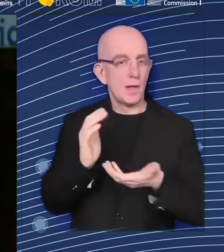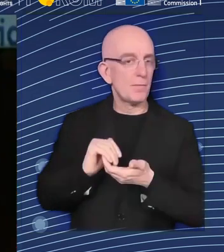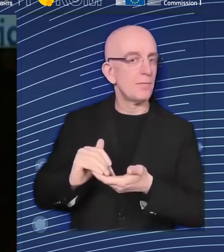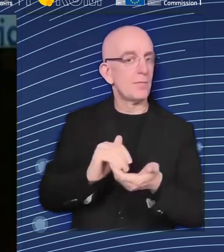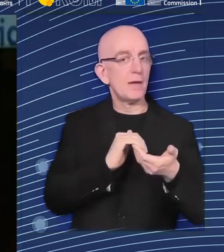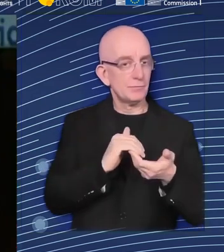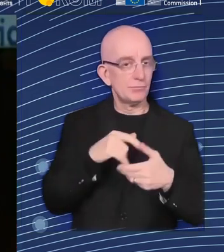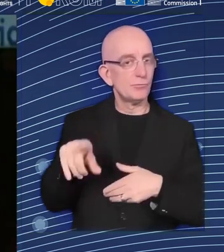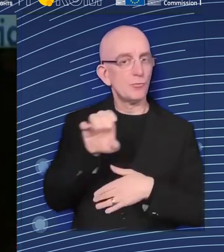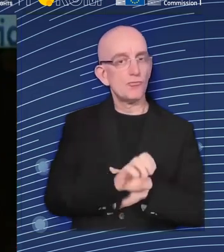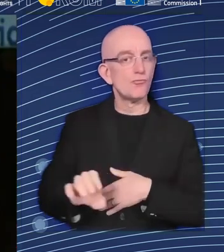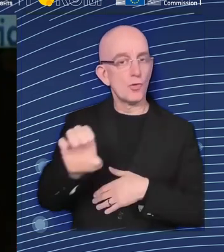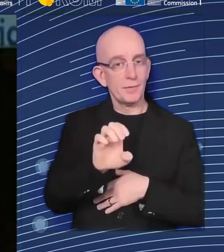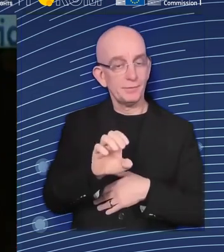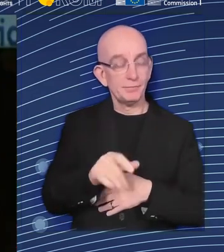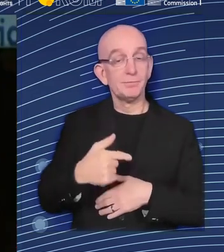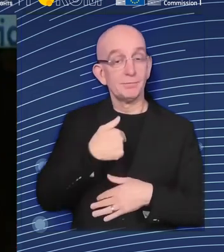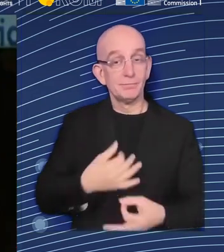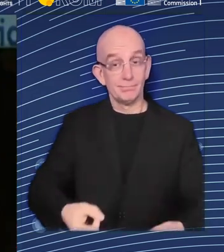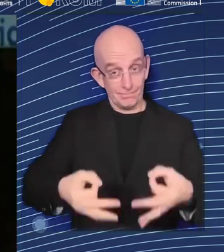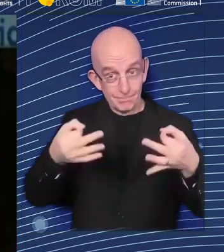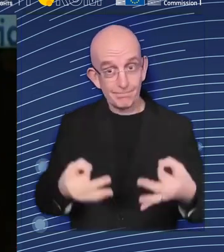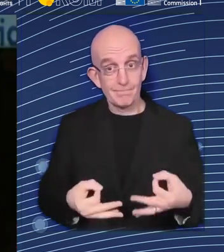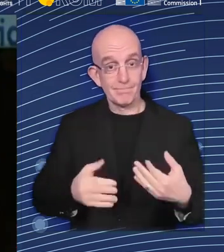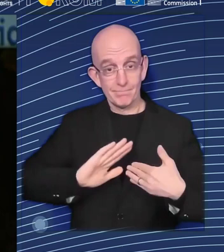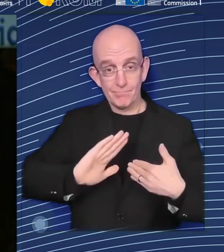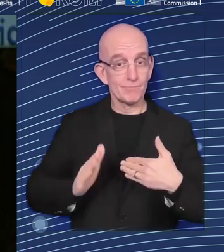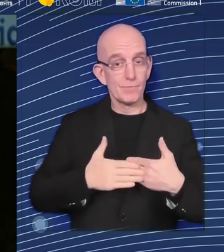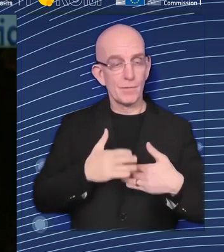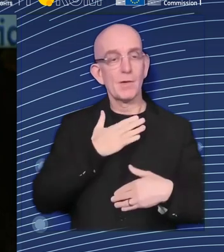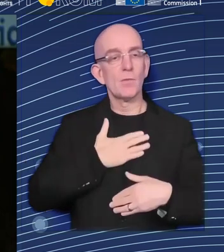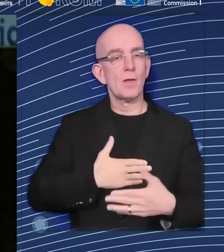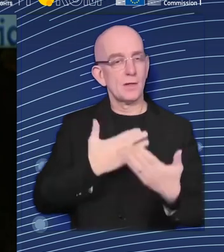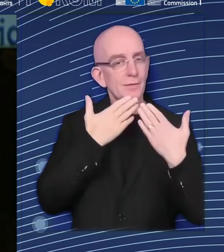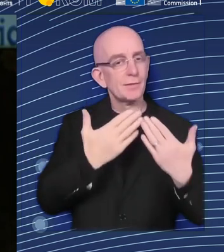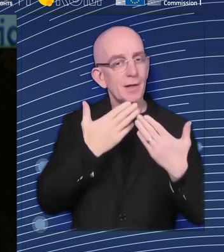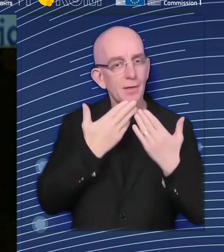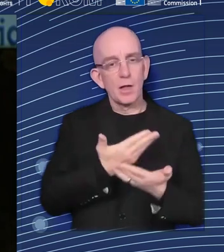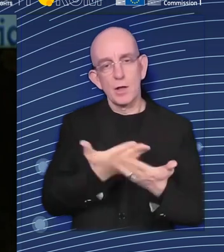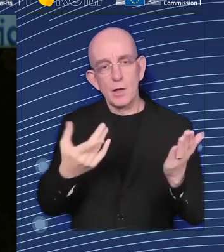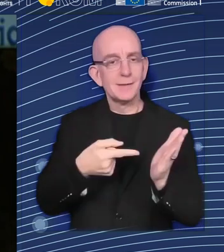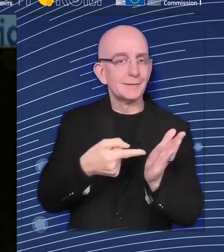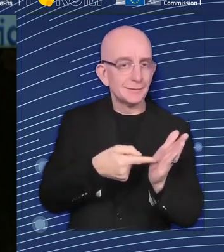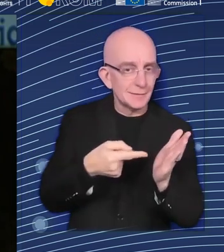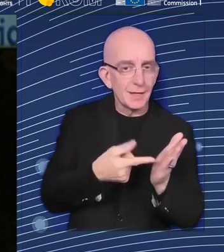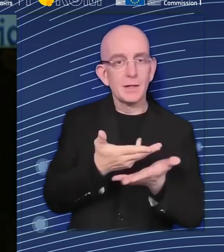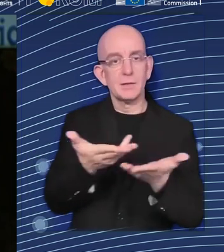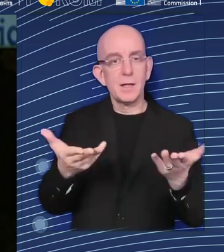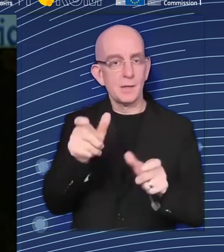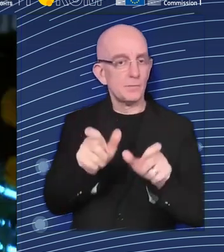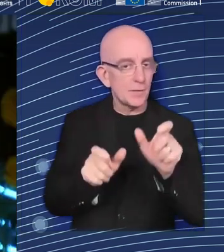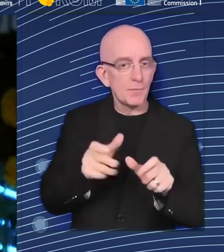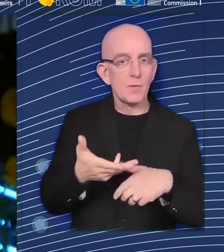always a challenge. I want to thank silent interpreters because that's also a very important element of our work if we want to be